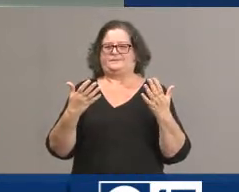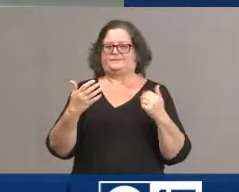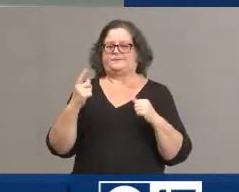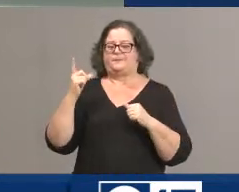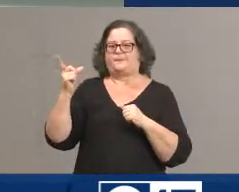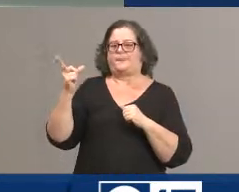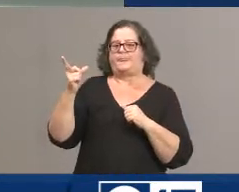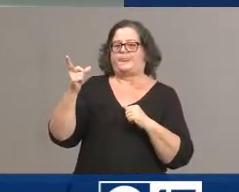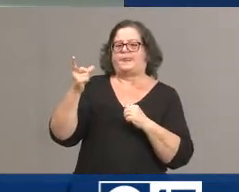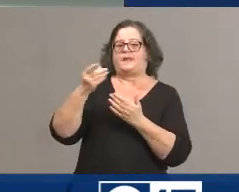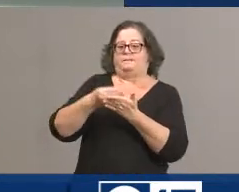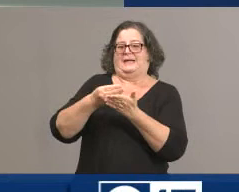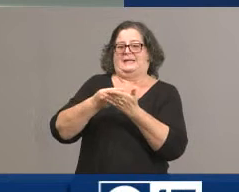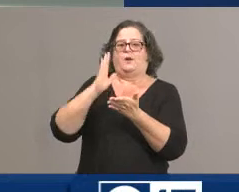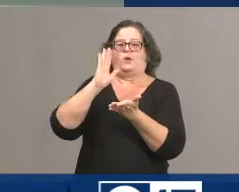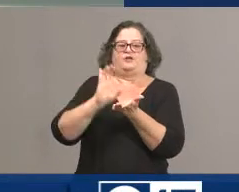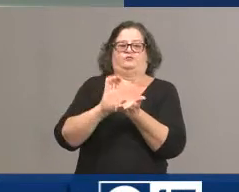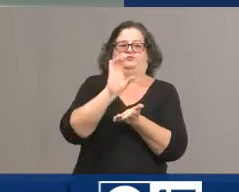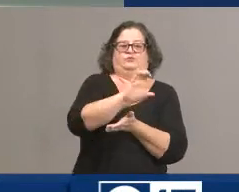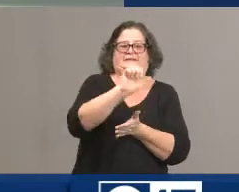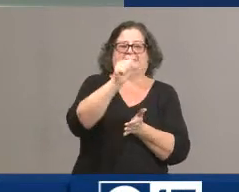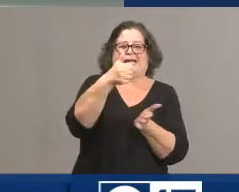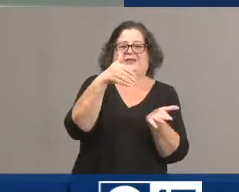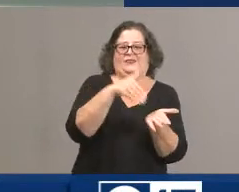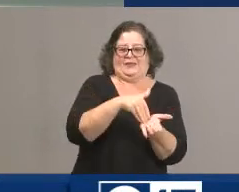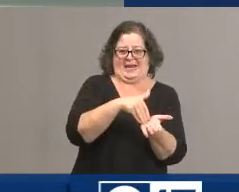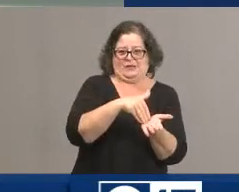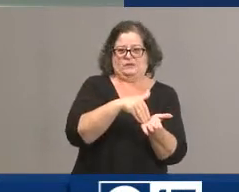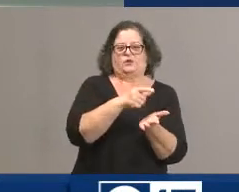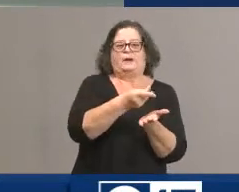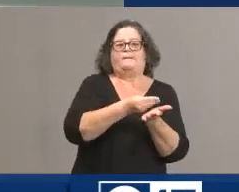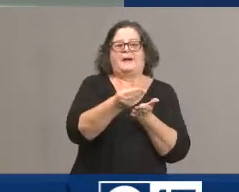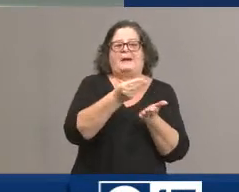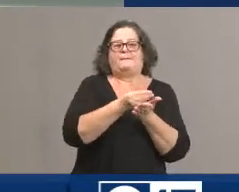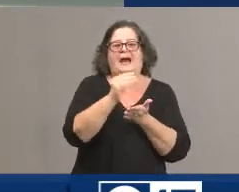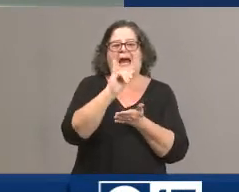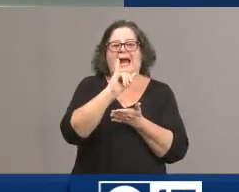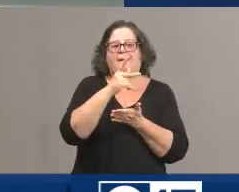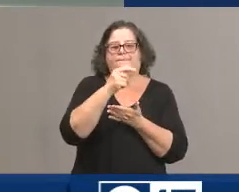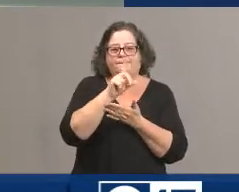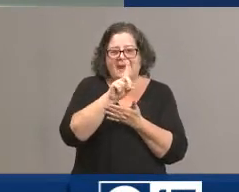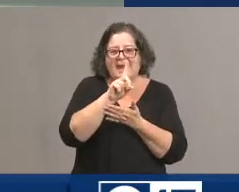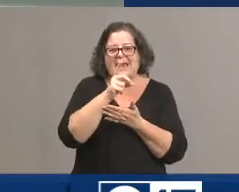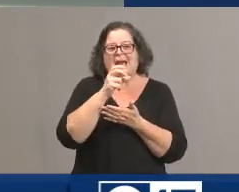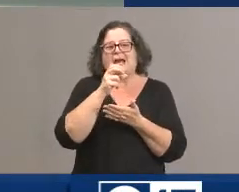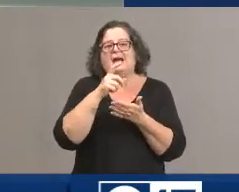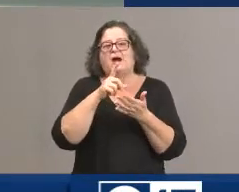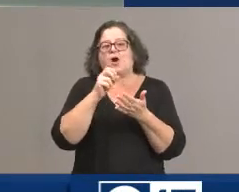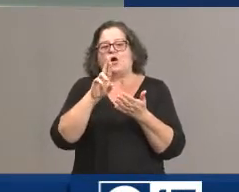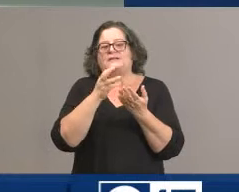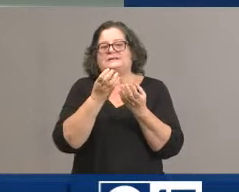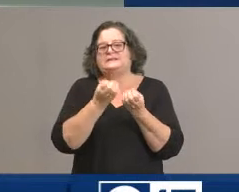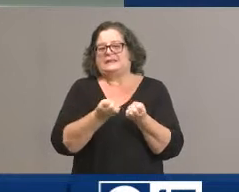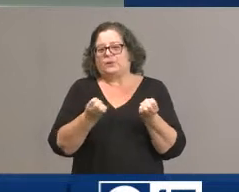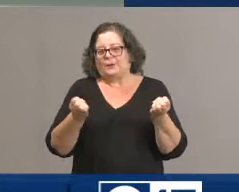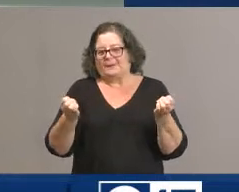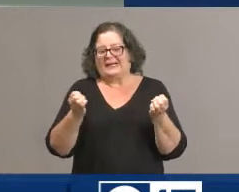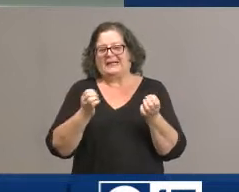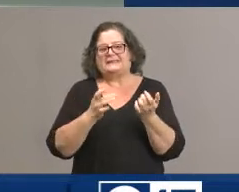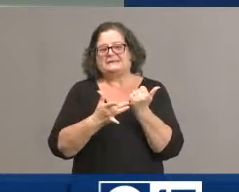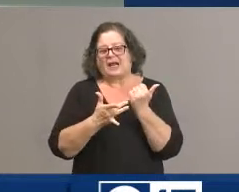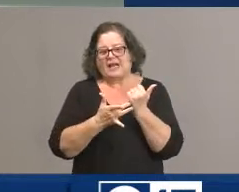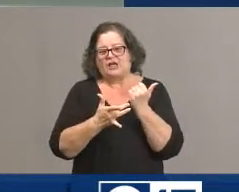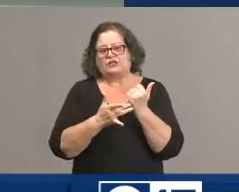purchase iPads and screens and digital devices so we can have more interactions between